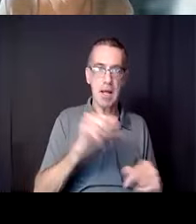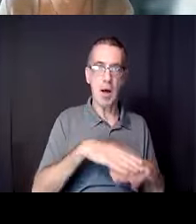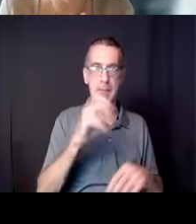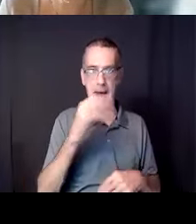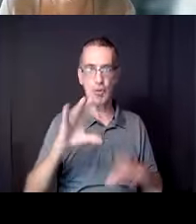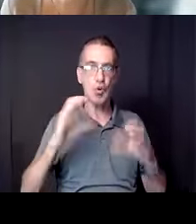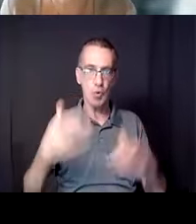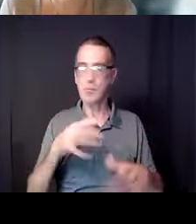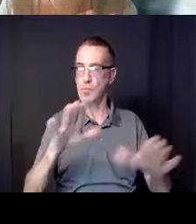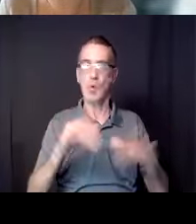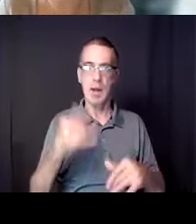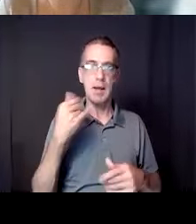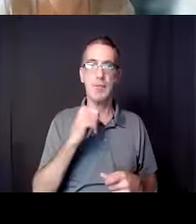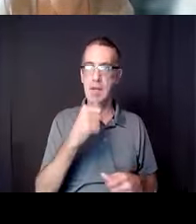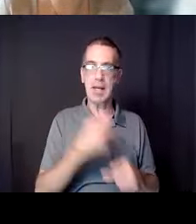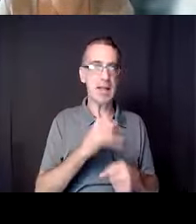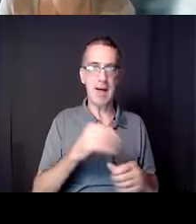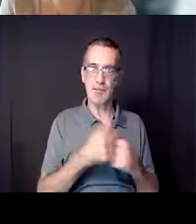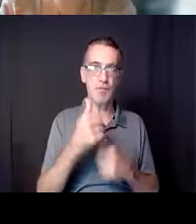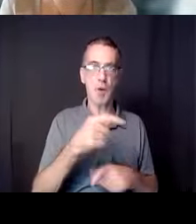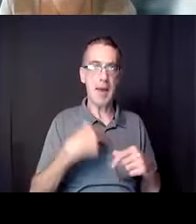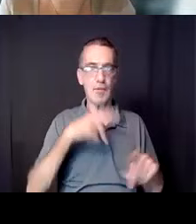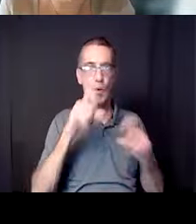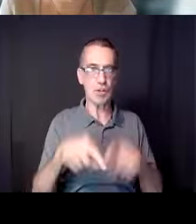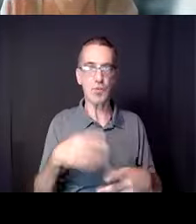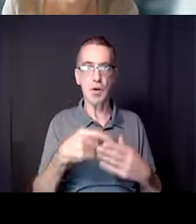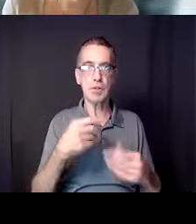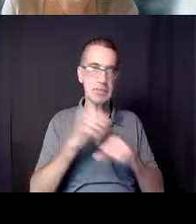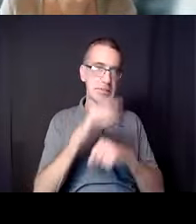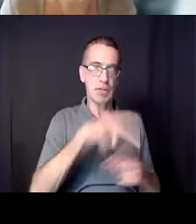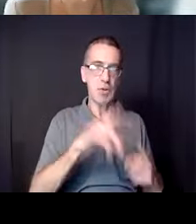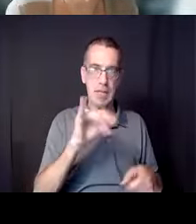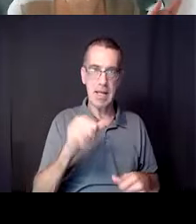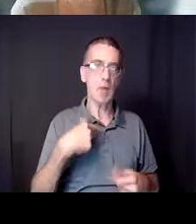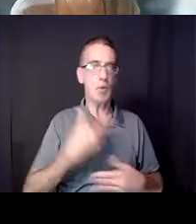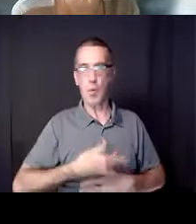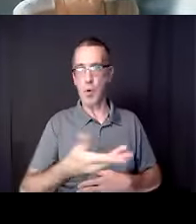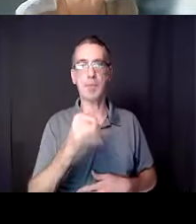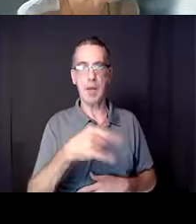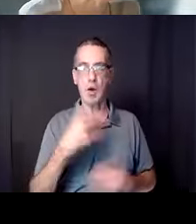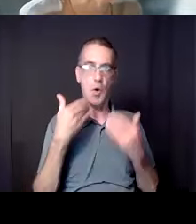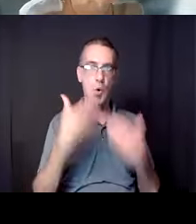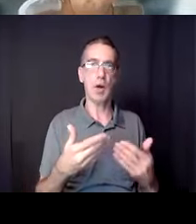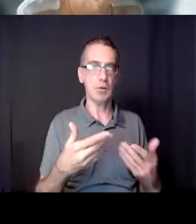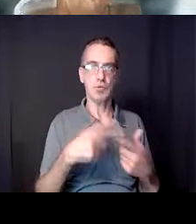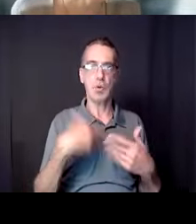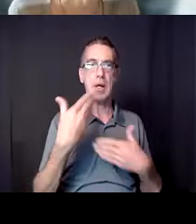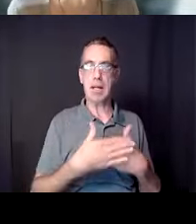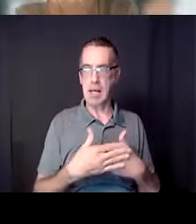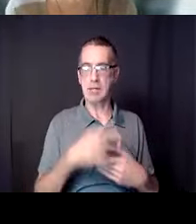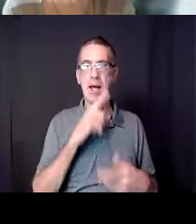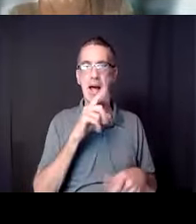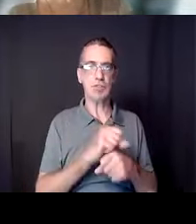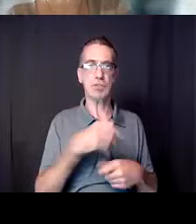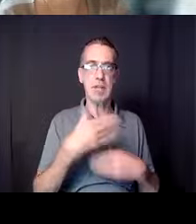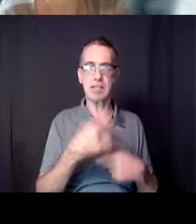of your group, great. And if you didn't get that far, but you have questions you want to send to Lydia, we welcome those. So you want to go to the next, actually the